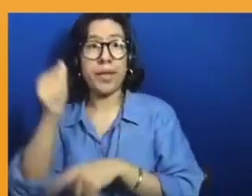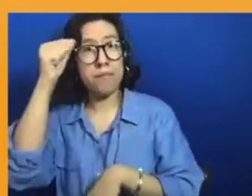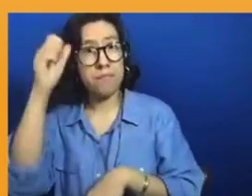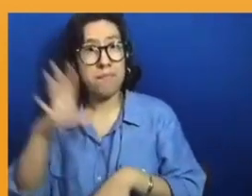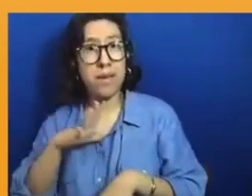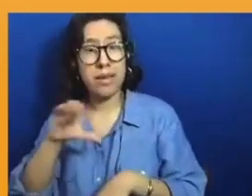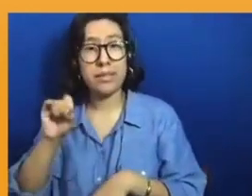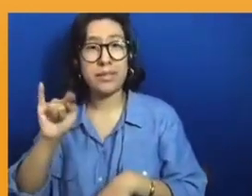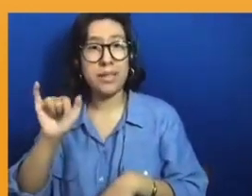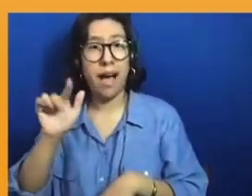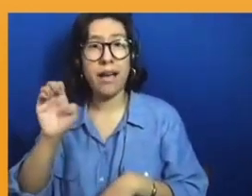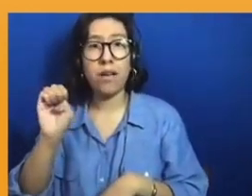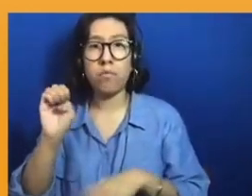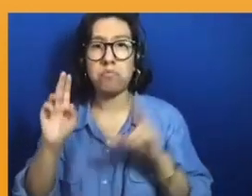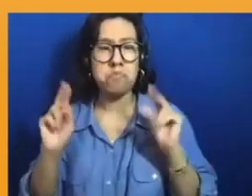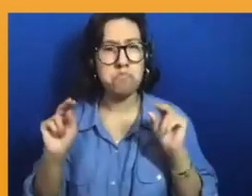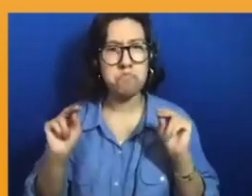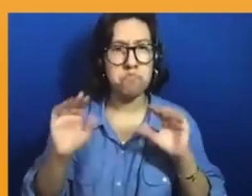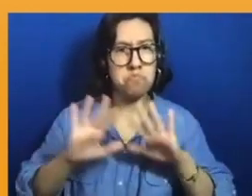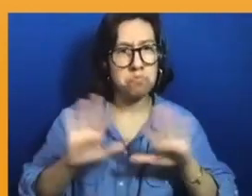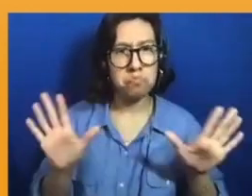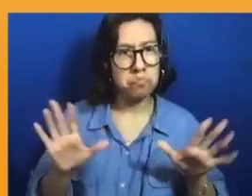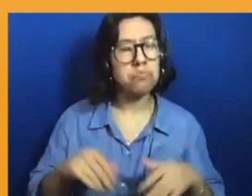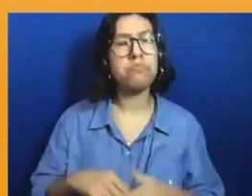that there is